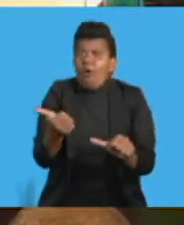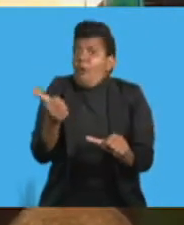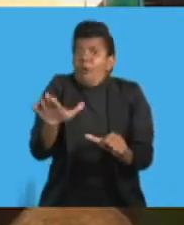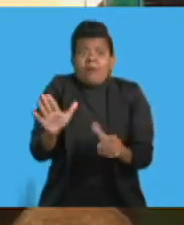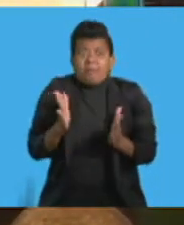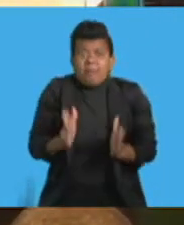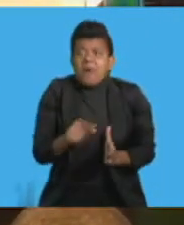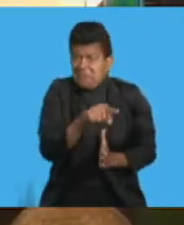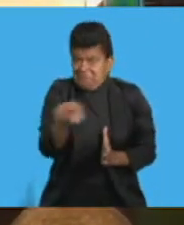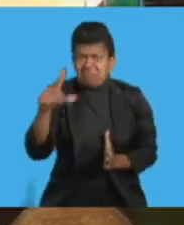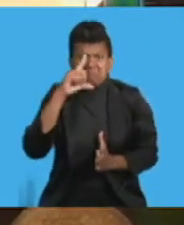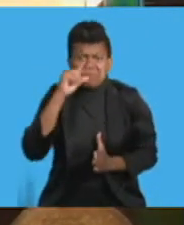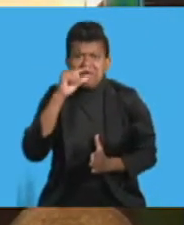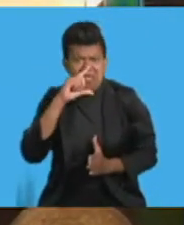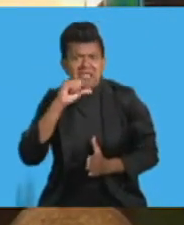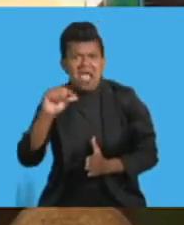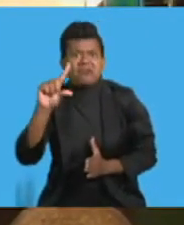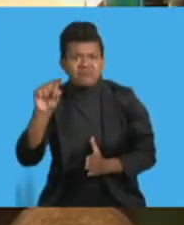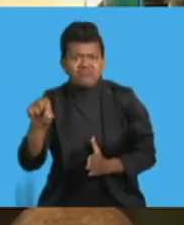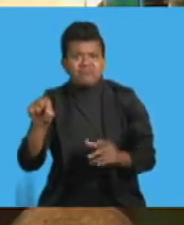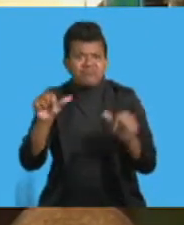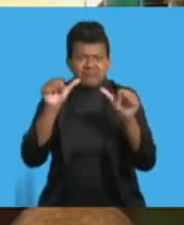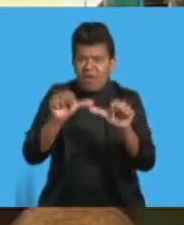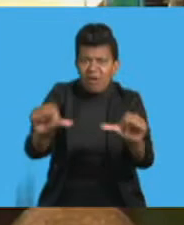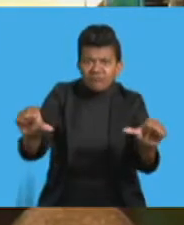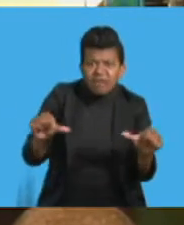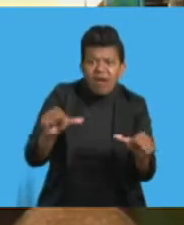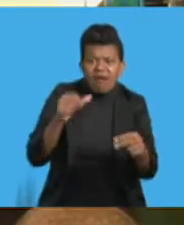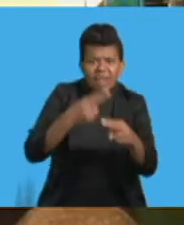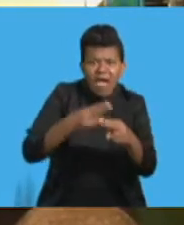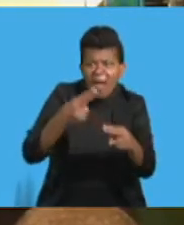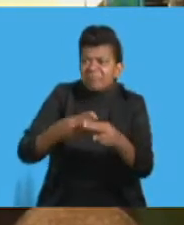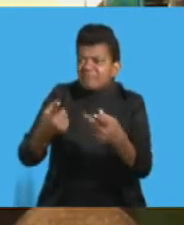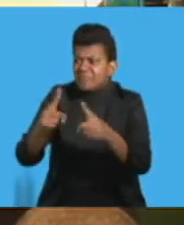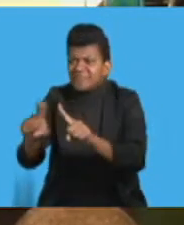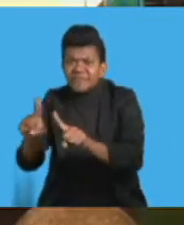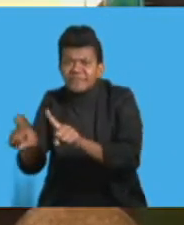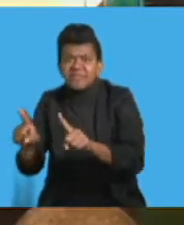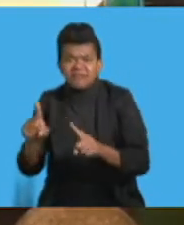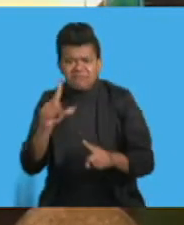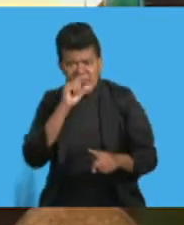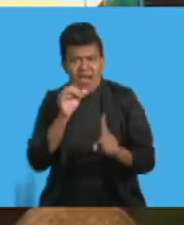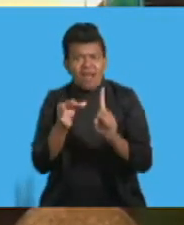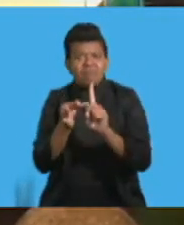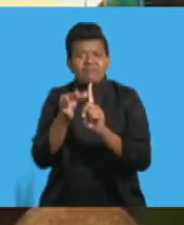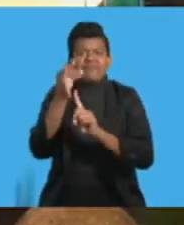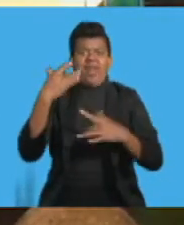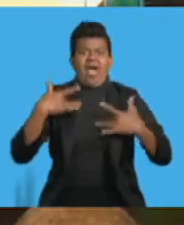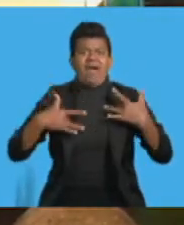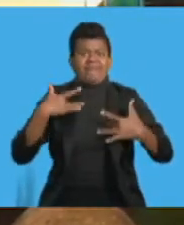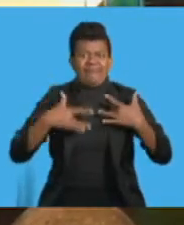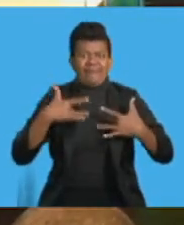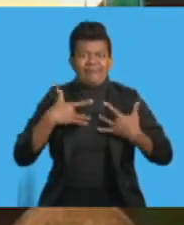agriculture and get their livelihood. Honorable Speaker, the Ministry of Agriculture's